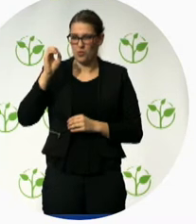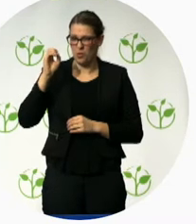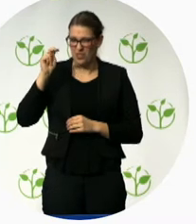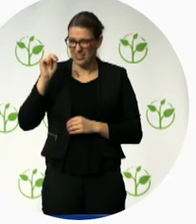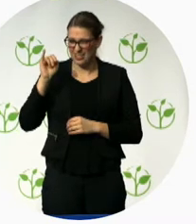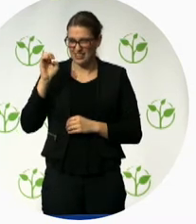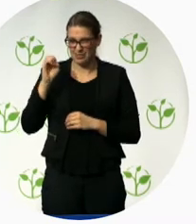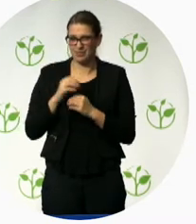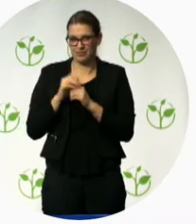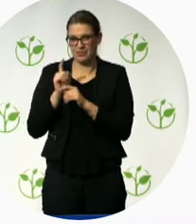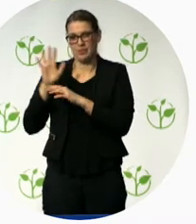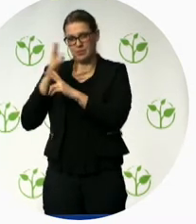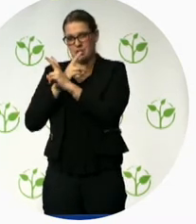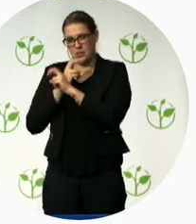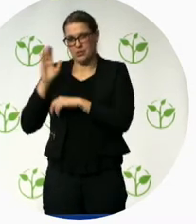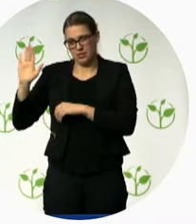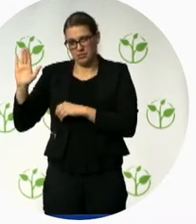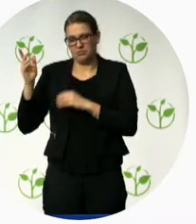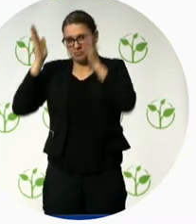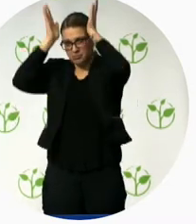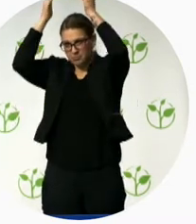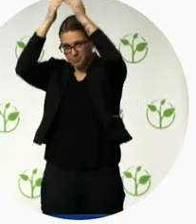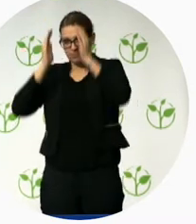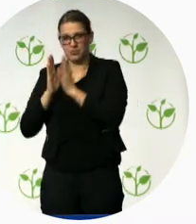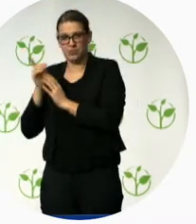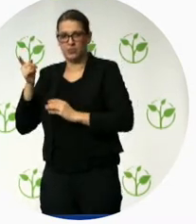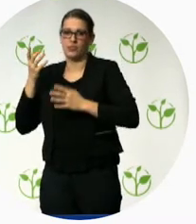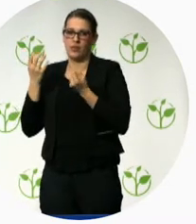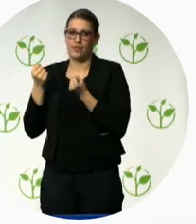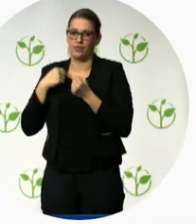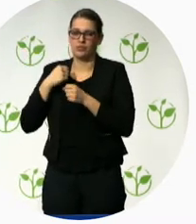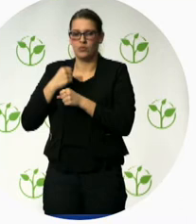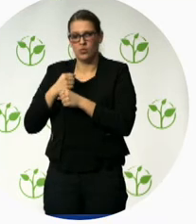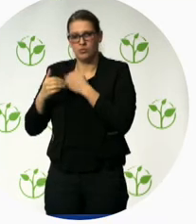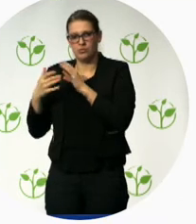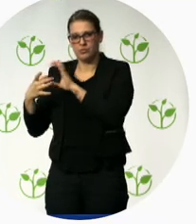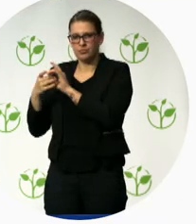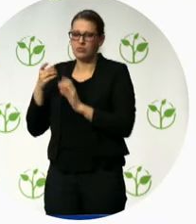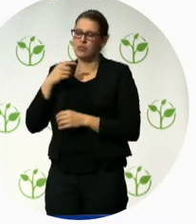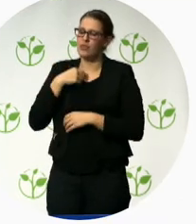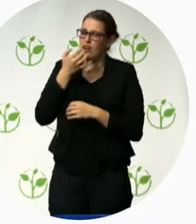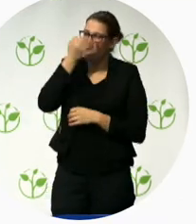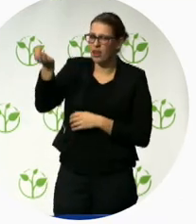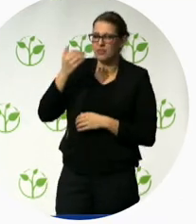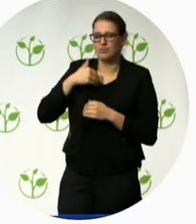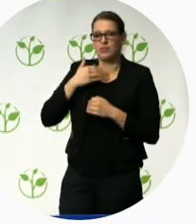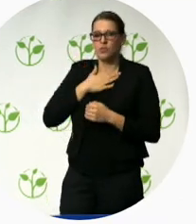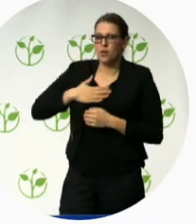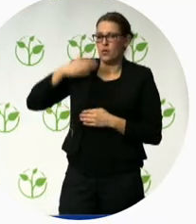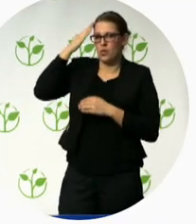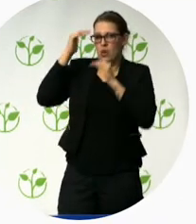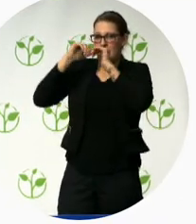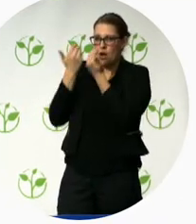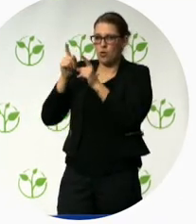finance part of your project and to overtake more and more percentage, because this